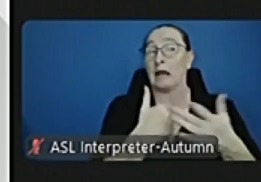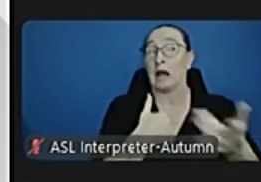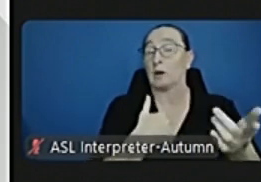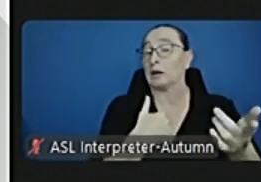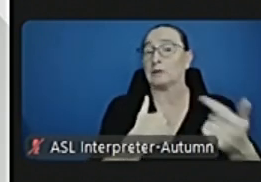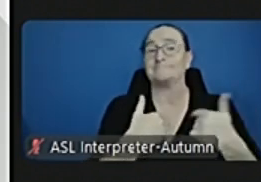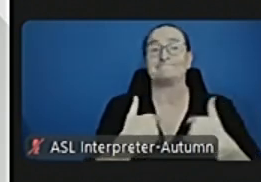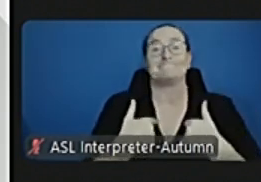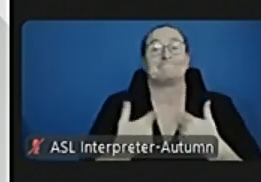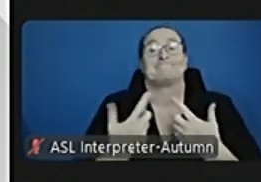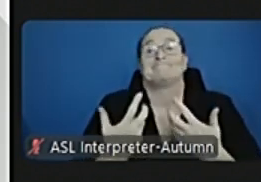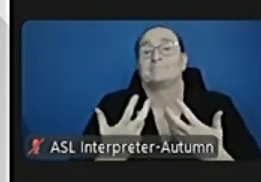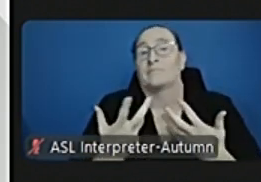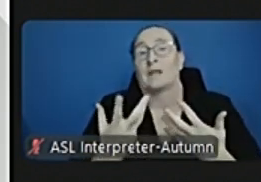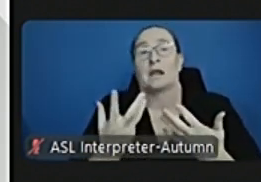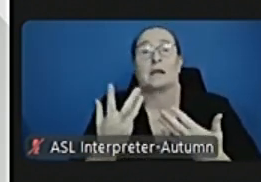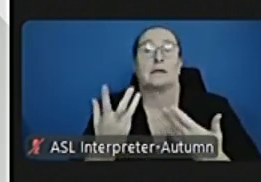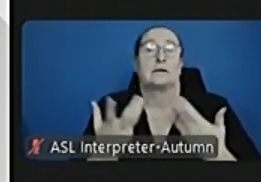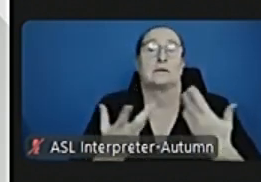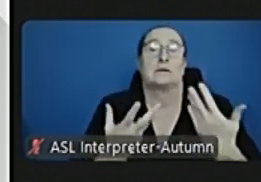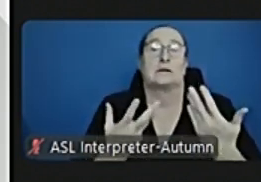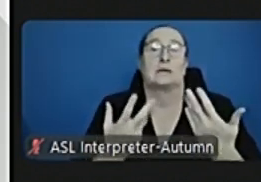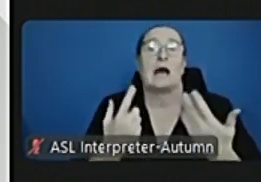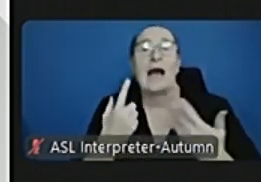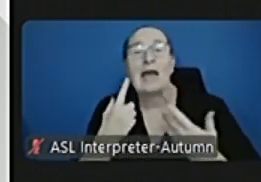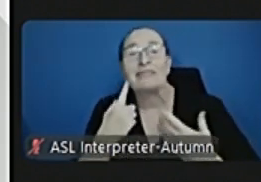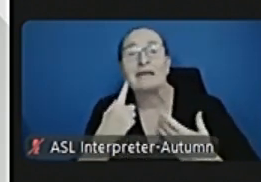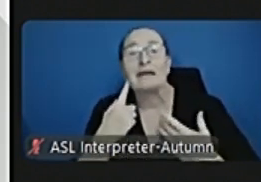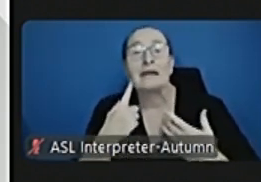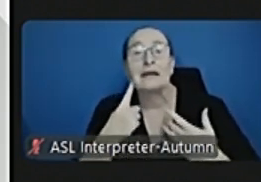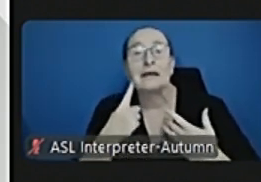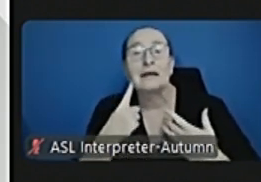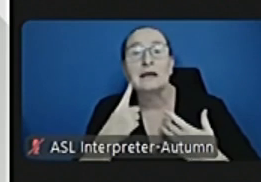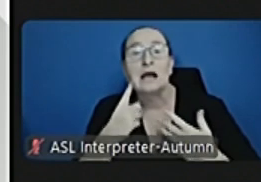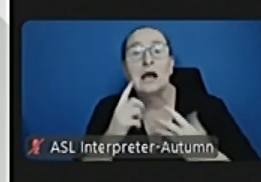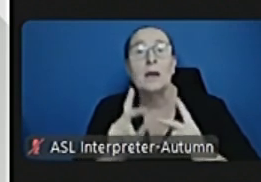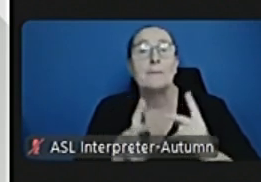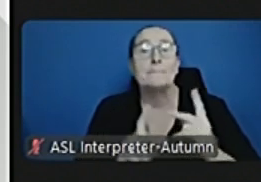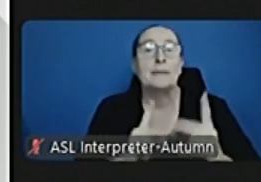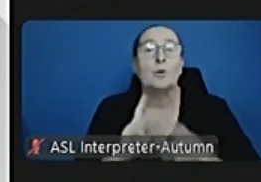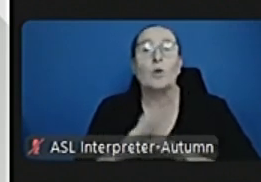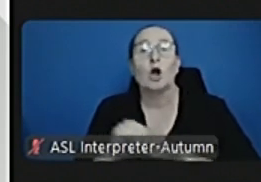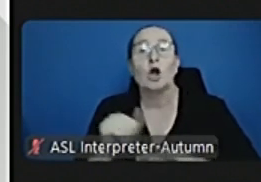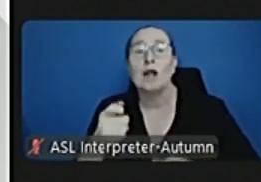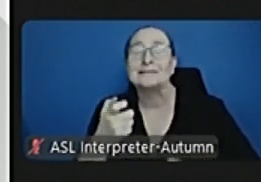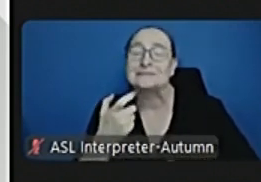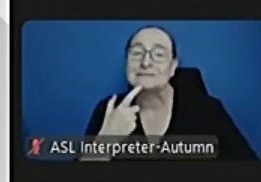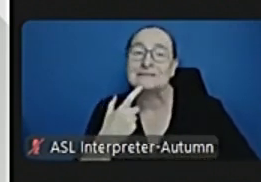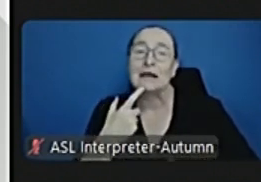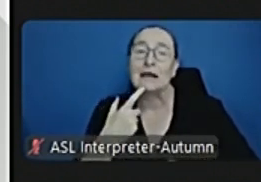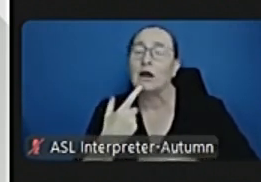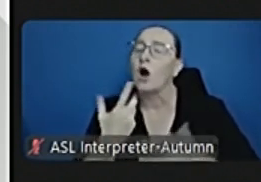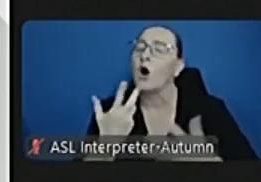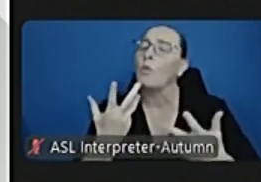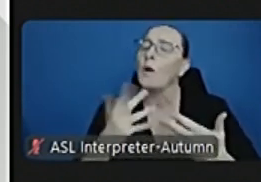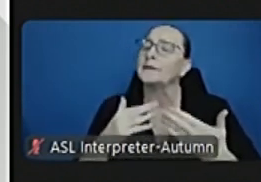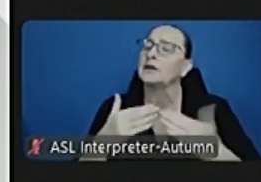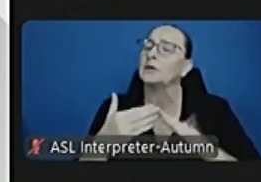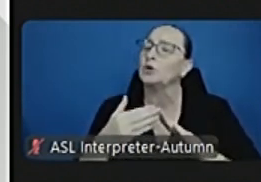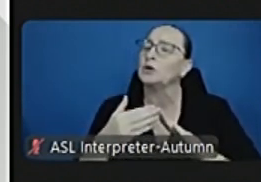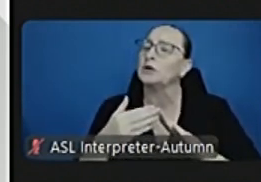I think everything was, people will call and say, what community do you think I should